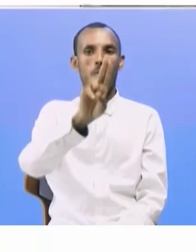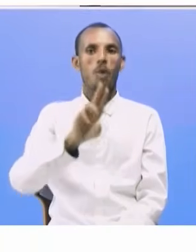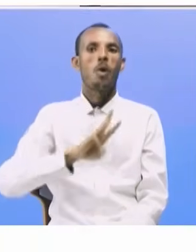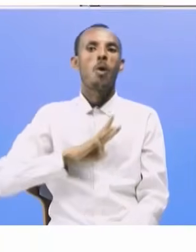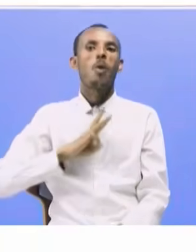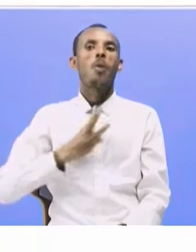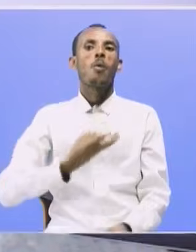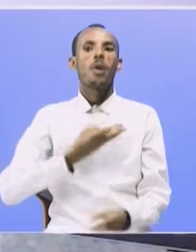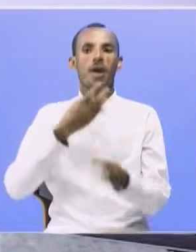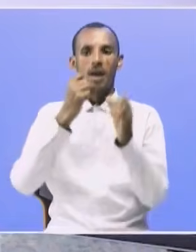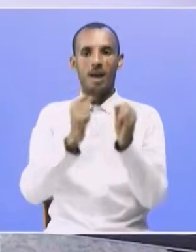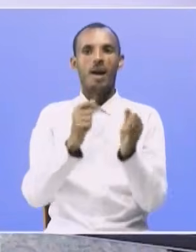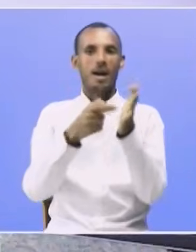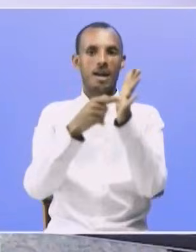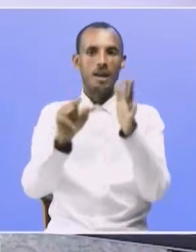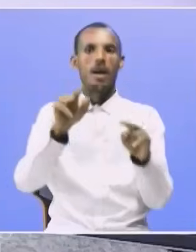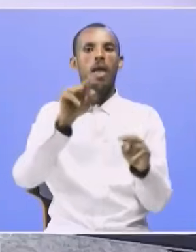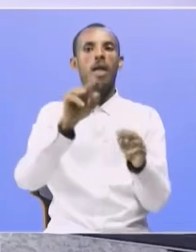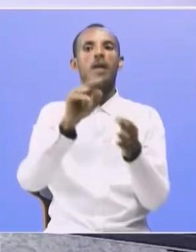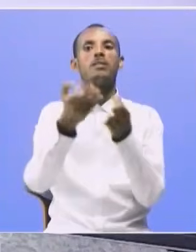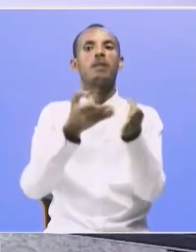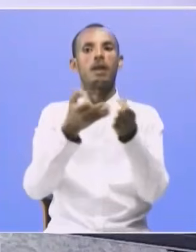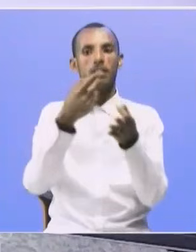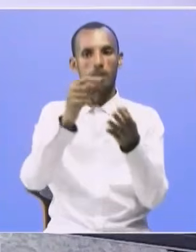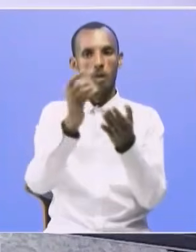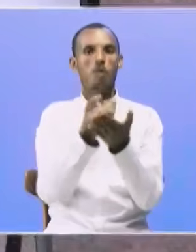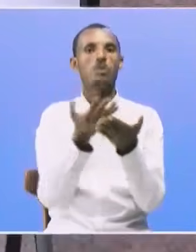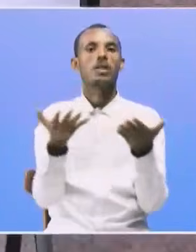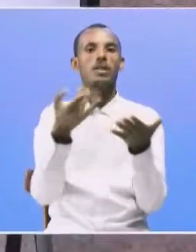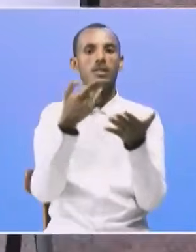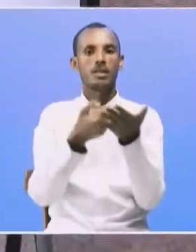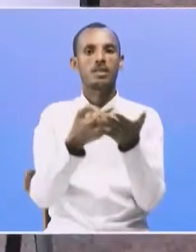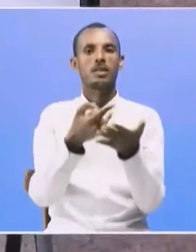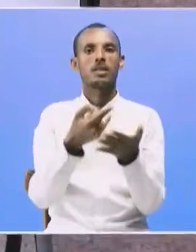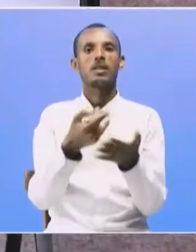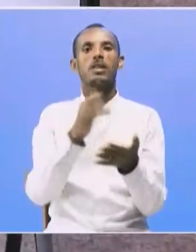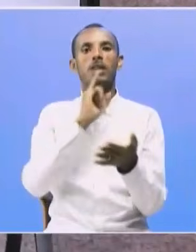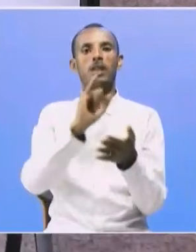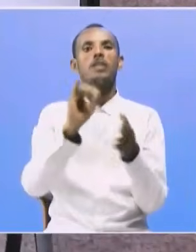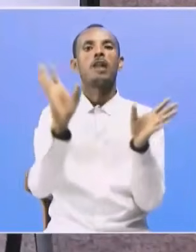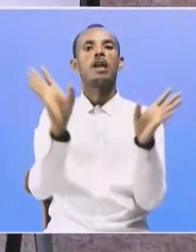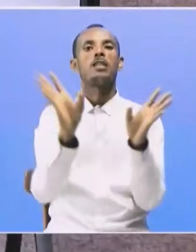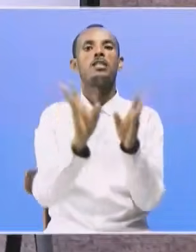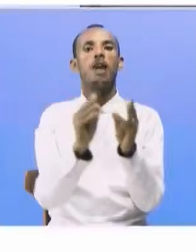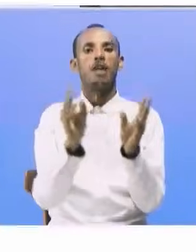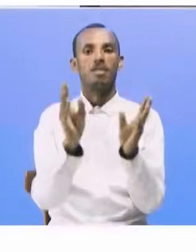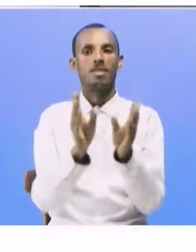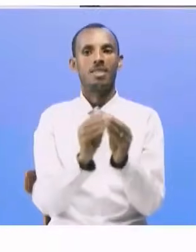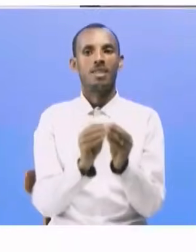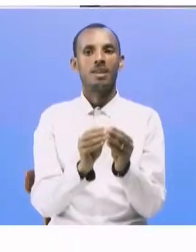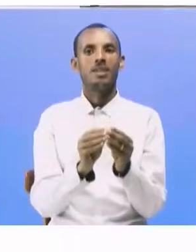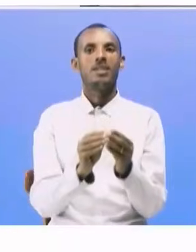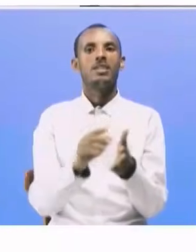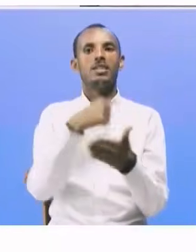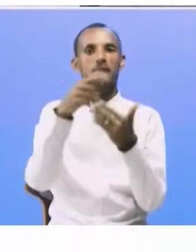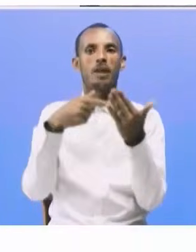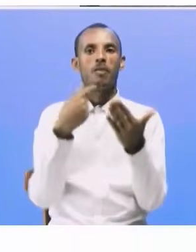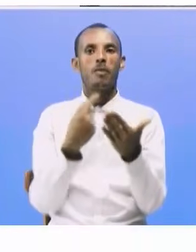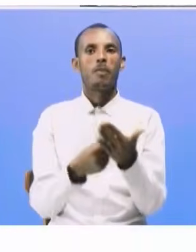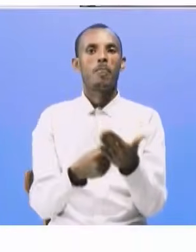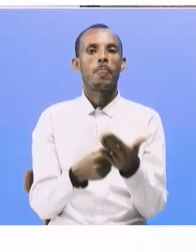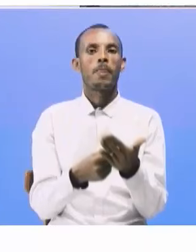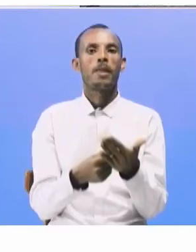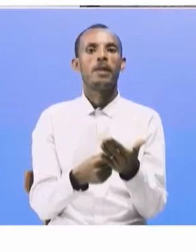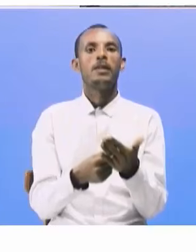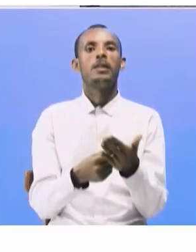clearly state the objects. Therefore, this one is a set. So therefore, the